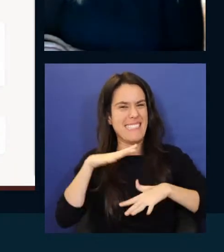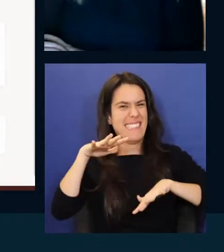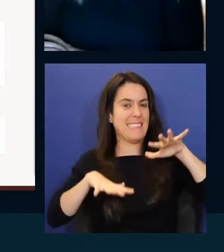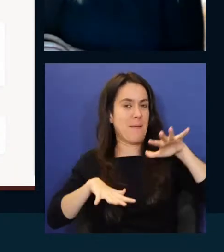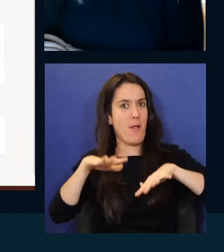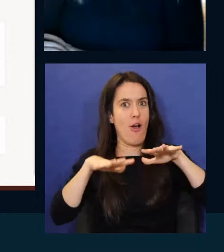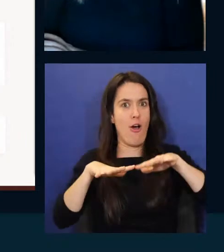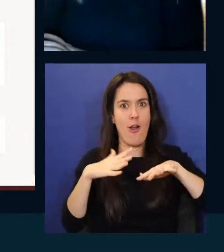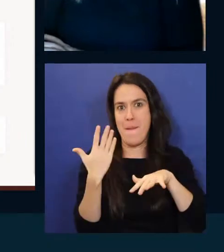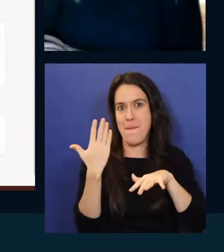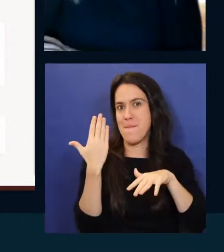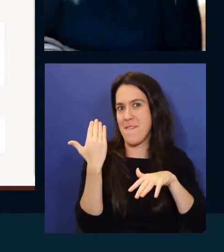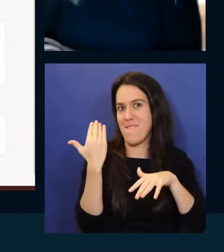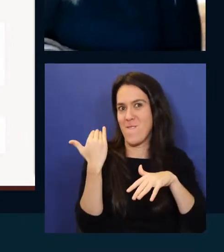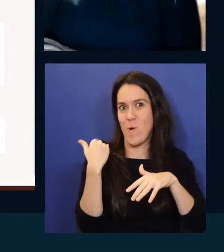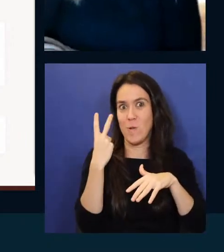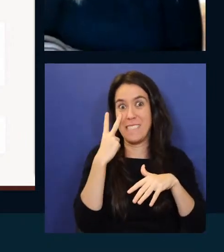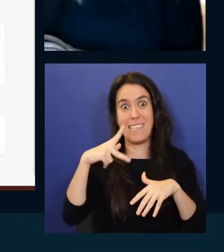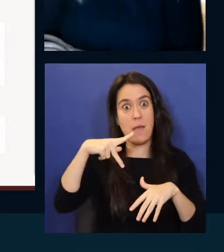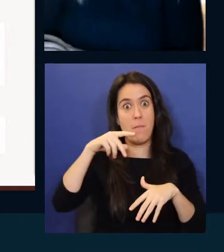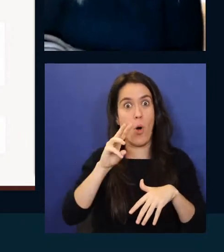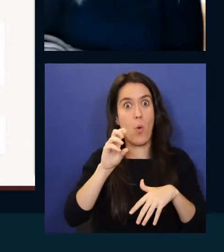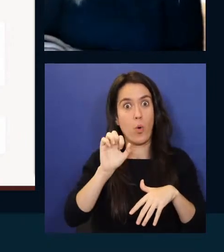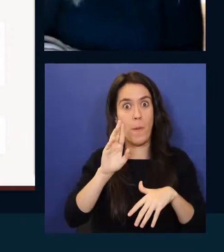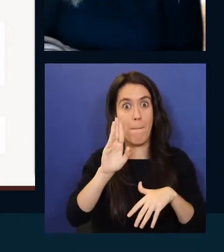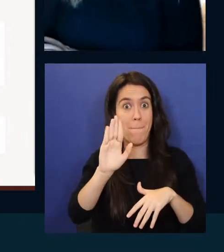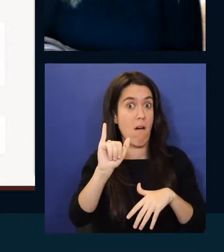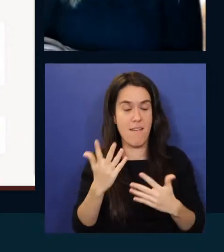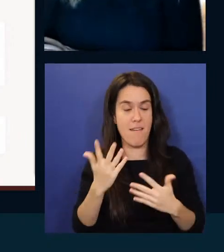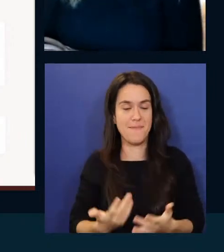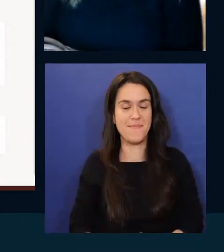used to in the Power BI service.